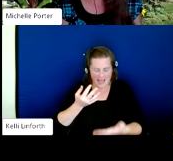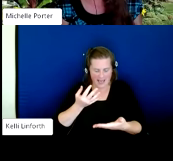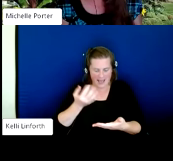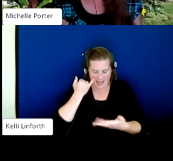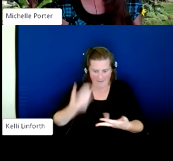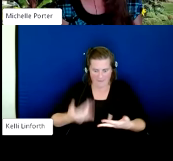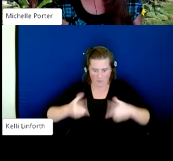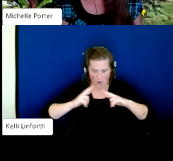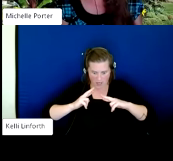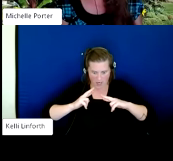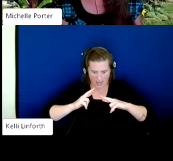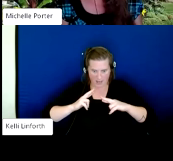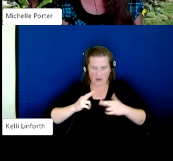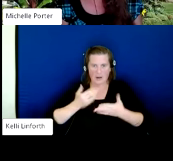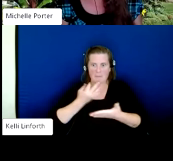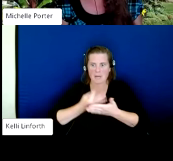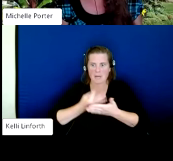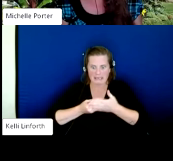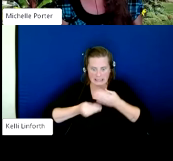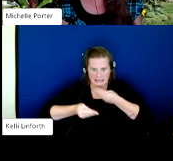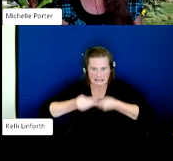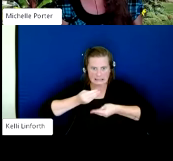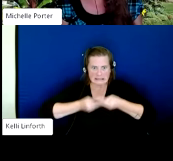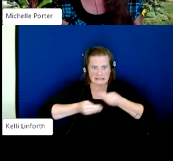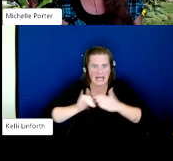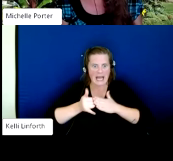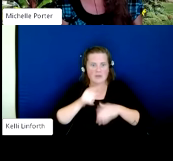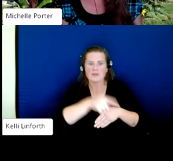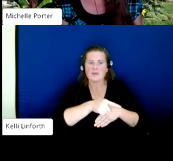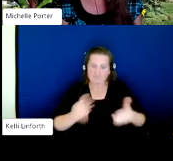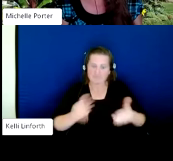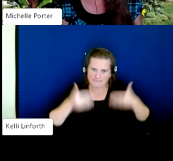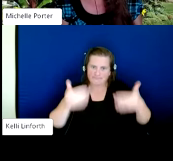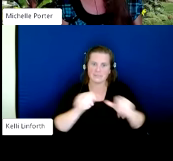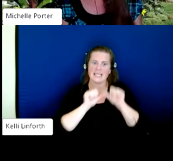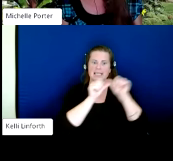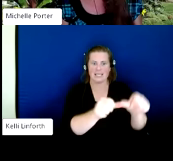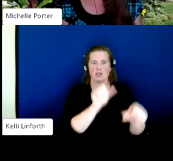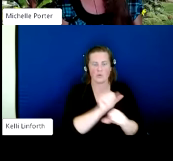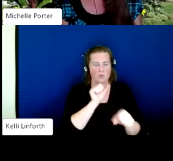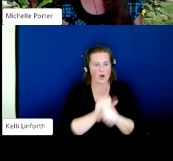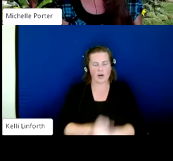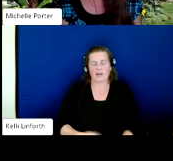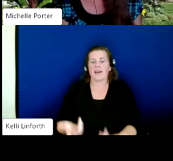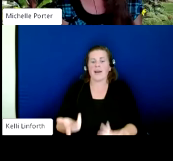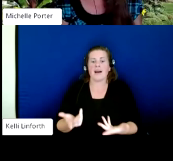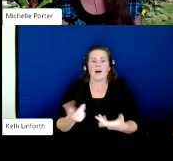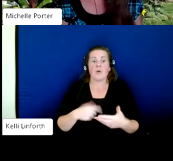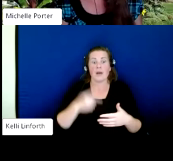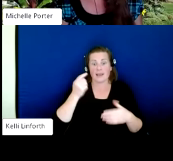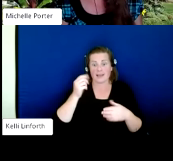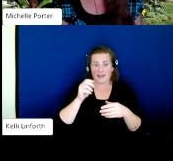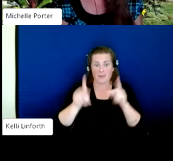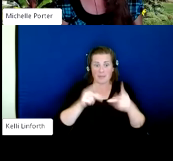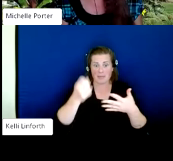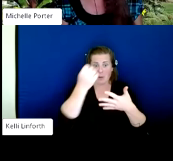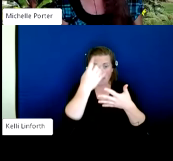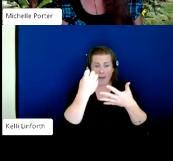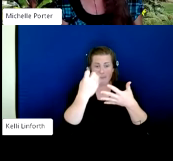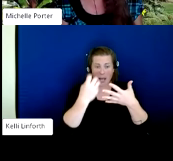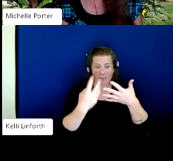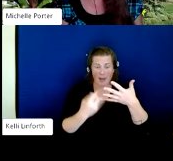with their retirement. So we really saw a lot of great outcomes. I must admit, when I was reading through some of